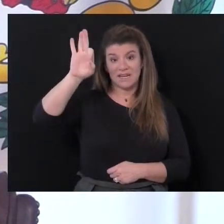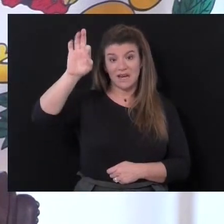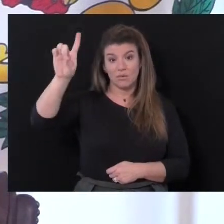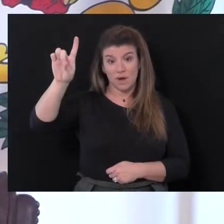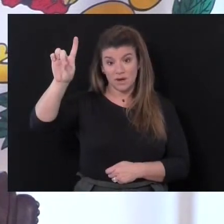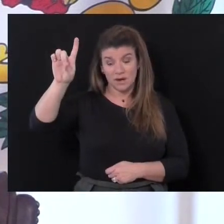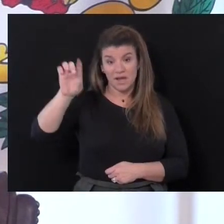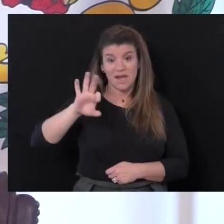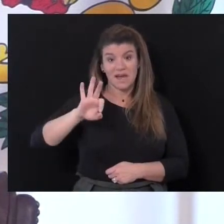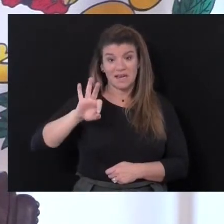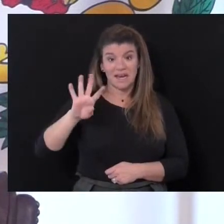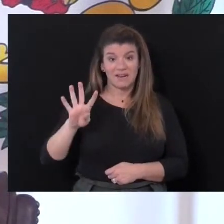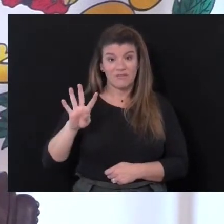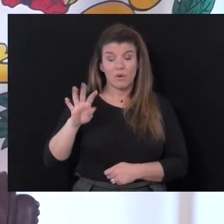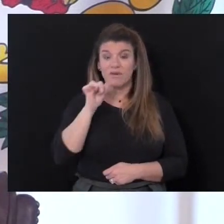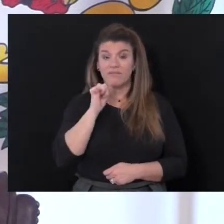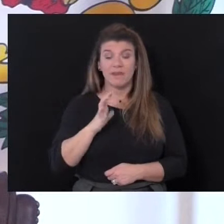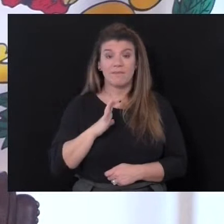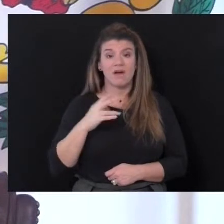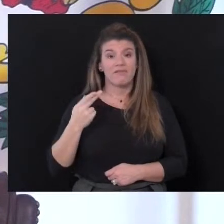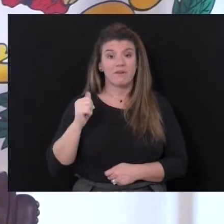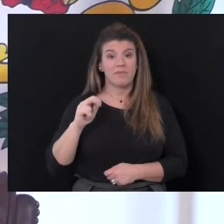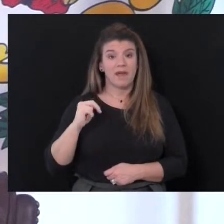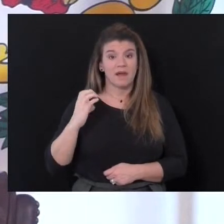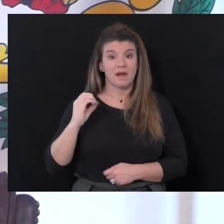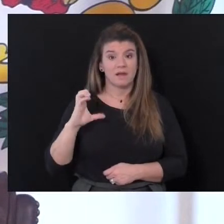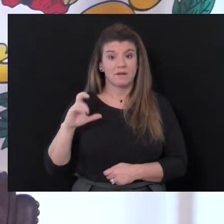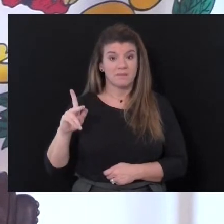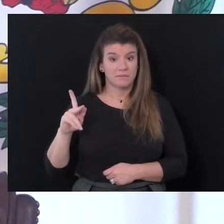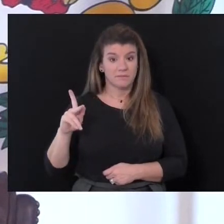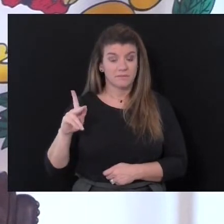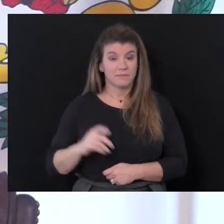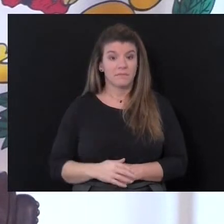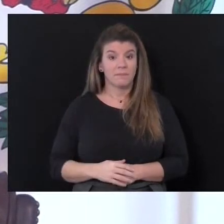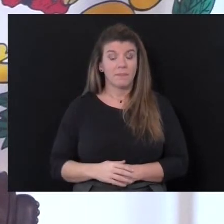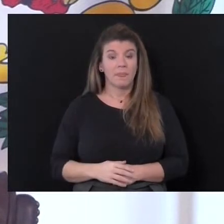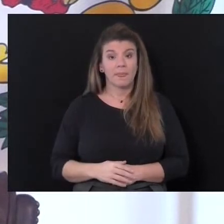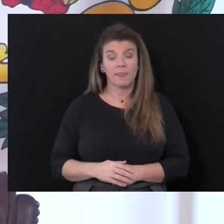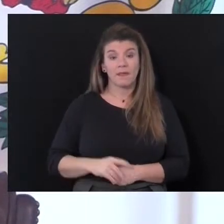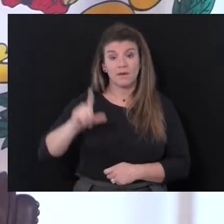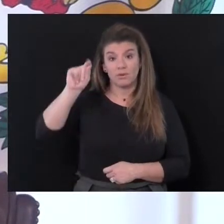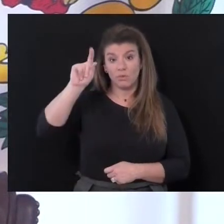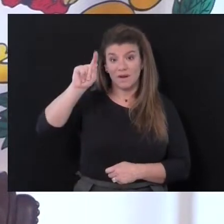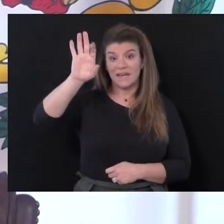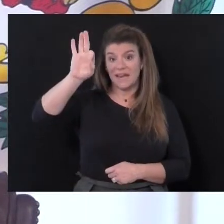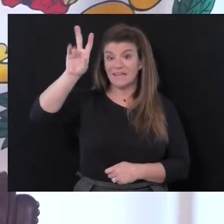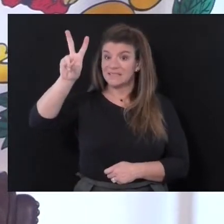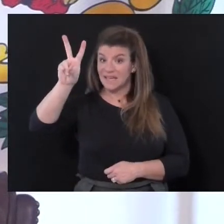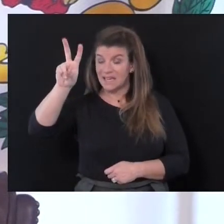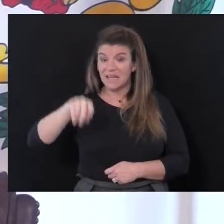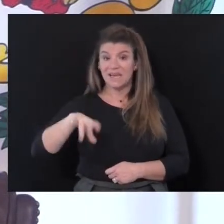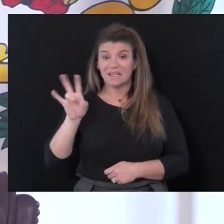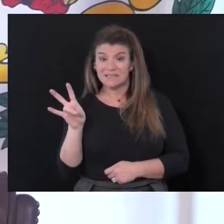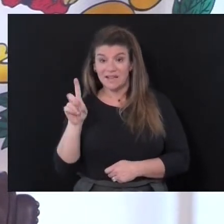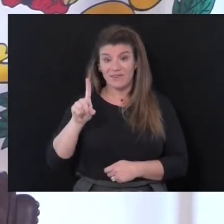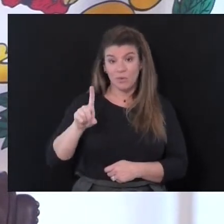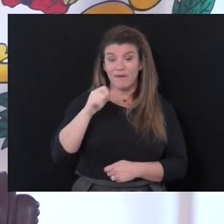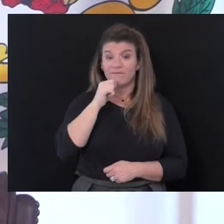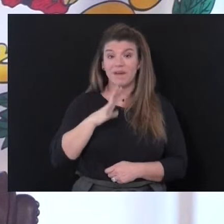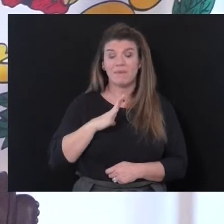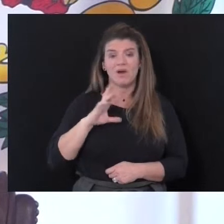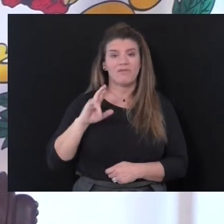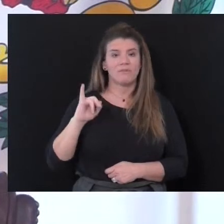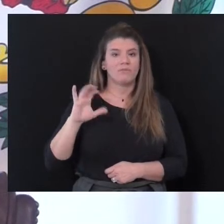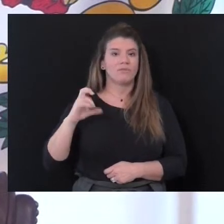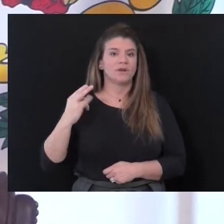2091st death, a 94-year-old female from Hancock County. Our 2092nd death, a 71-year-old female from